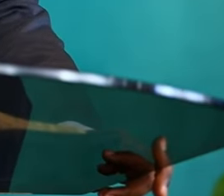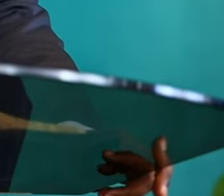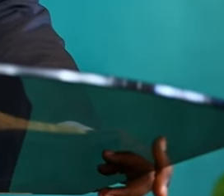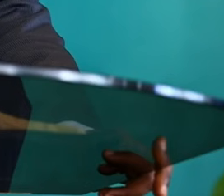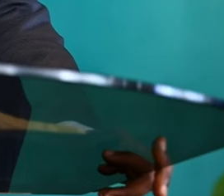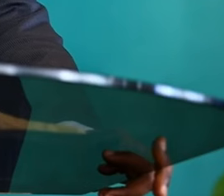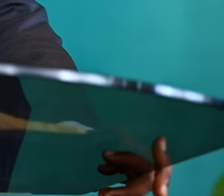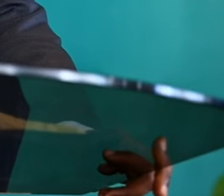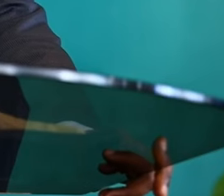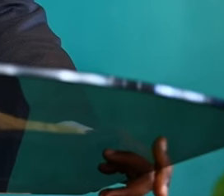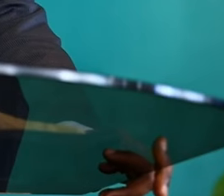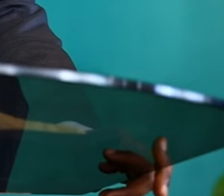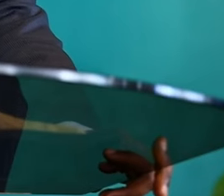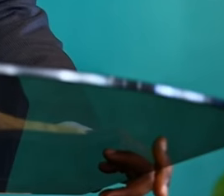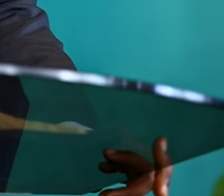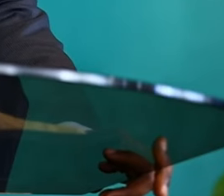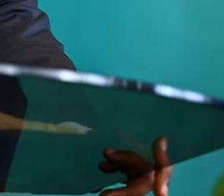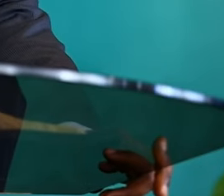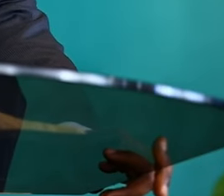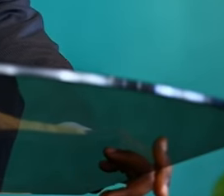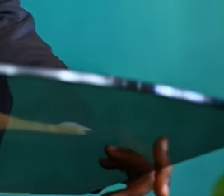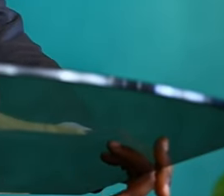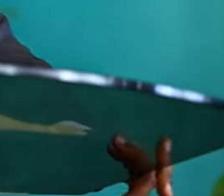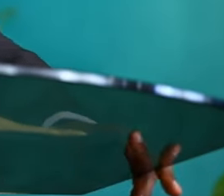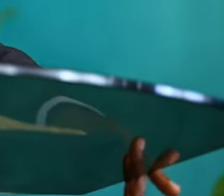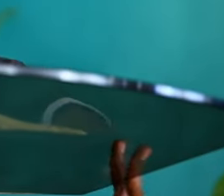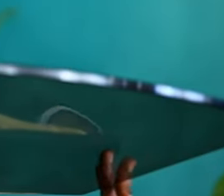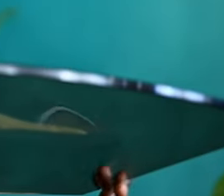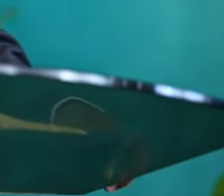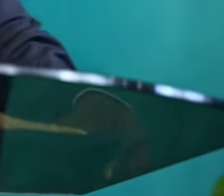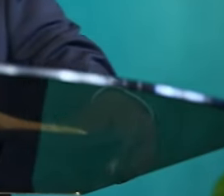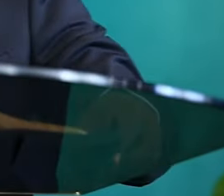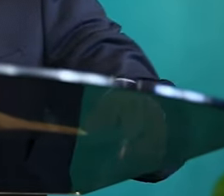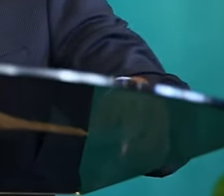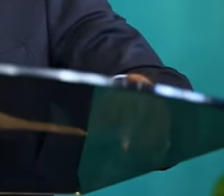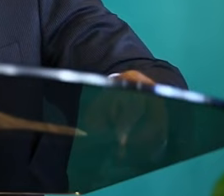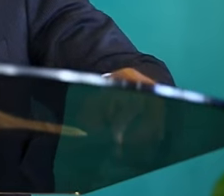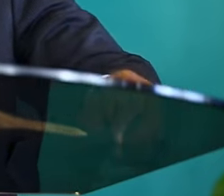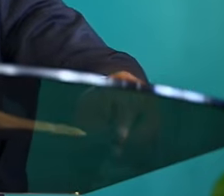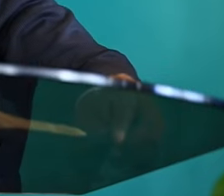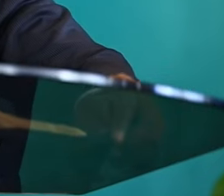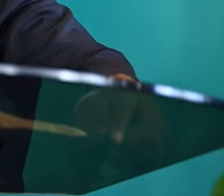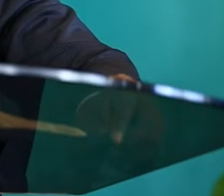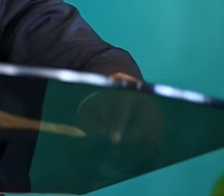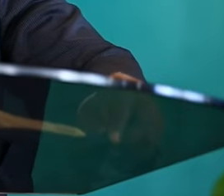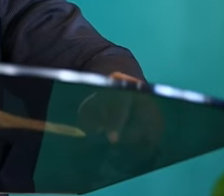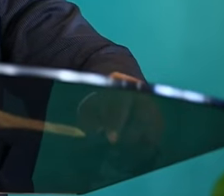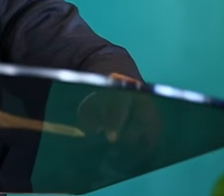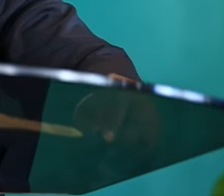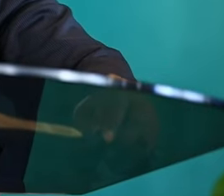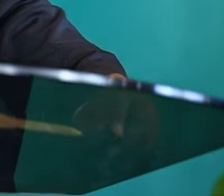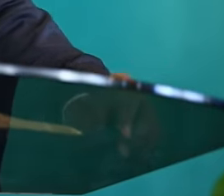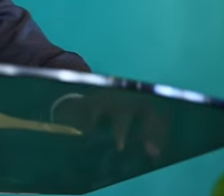test. God says, try me, isn't it? In tithes and offerings, he says, try me. And sometimes it's